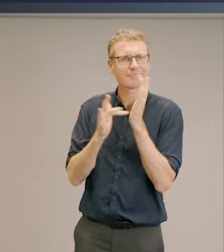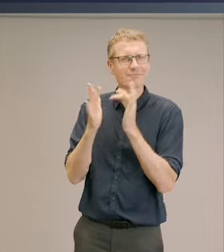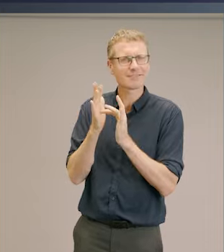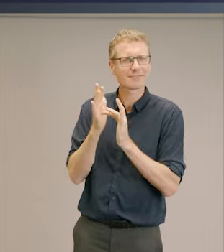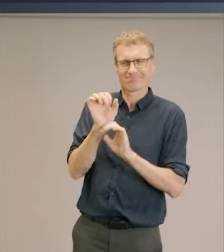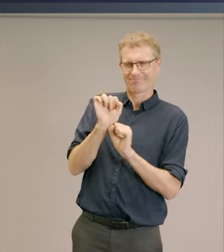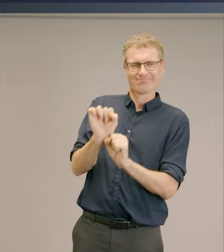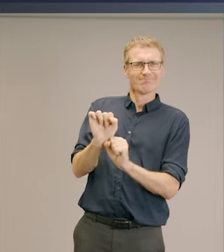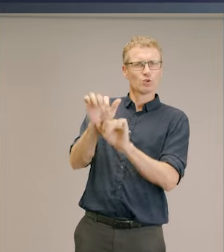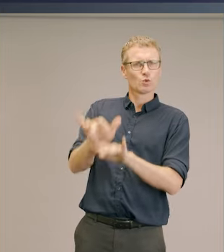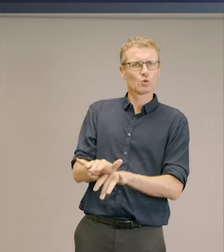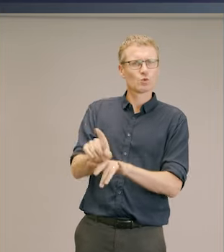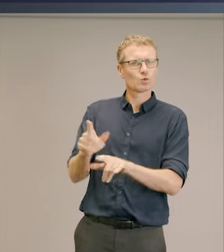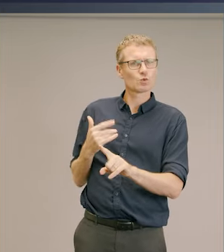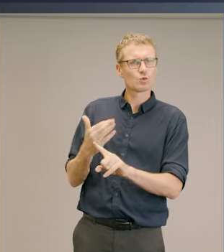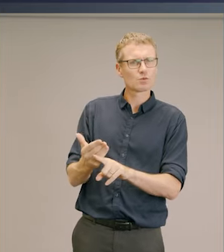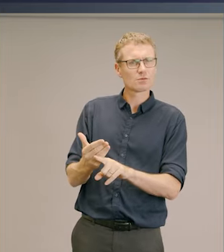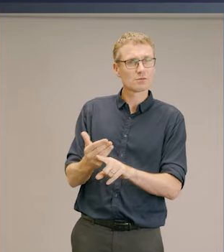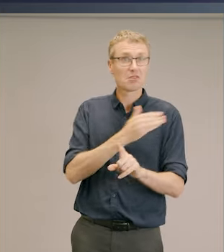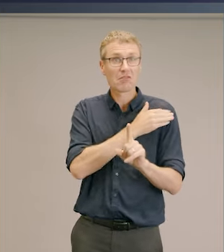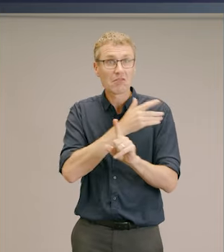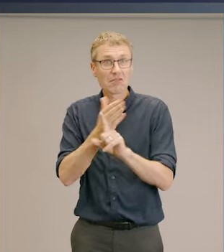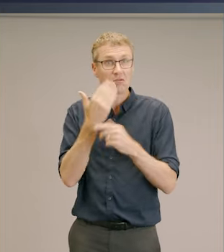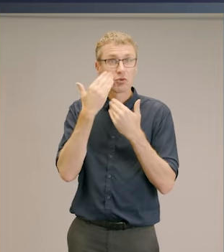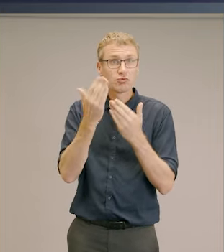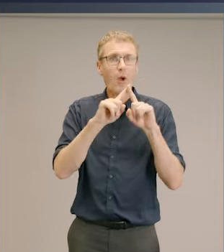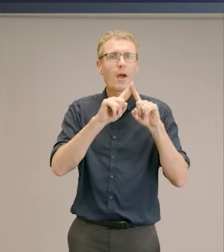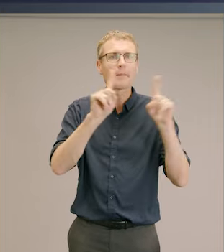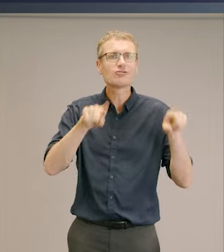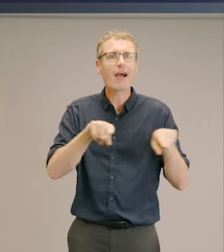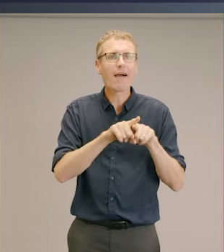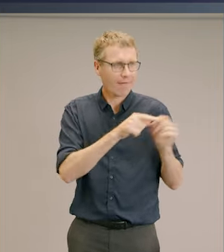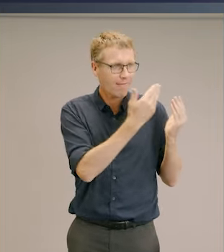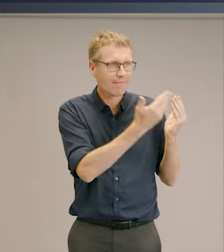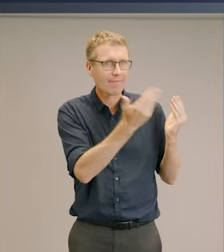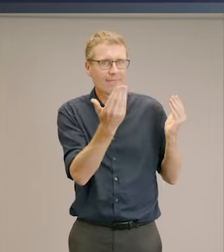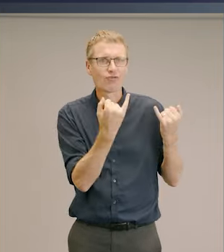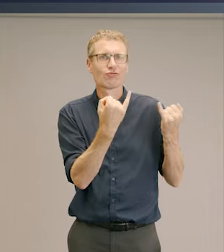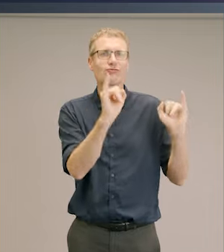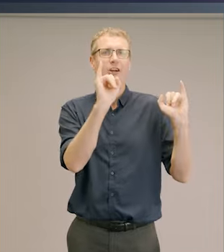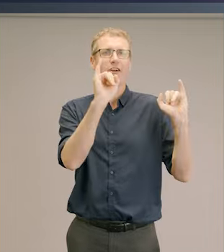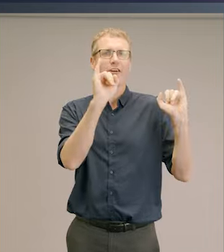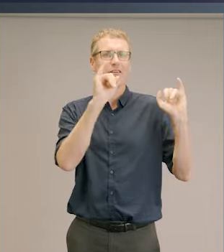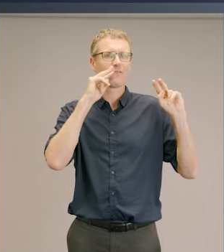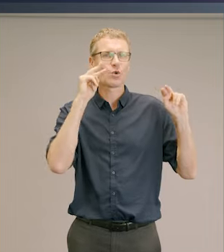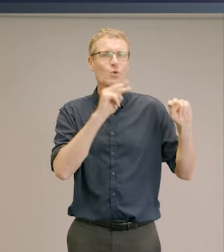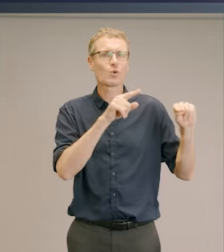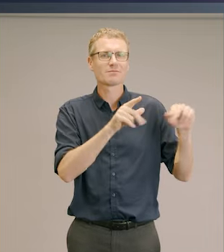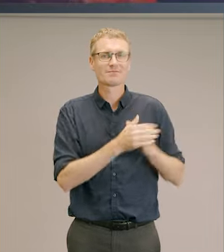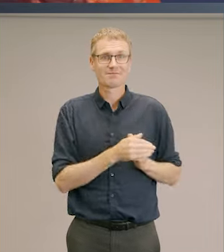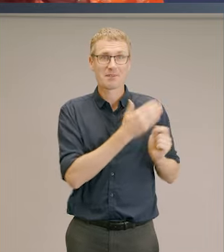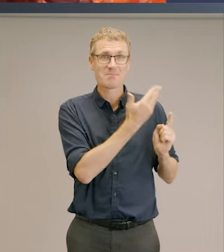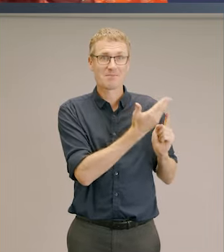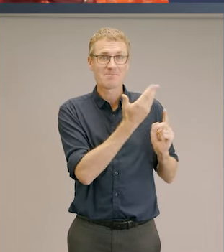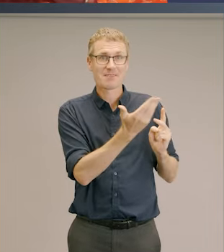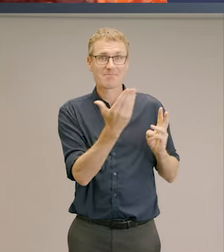how Jesus of Nazareth has been portrayed. And over this series, I've shown you images of incorrect versions of Jesus.